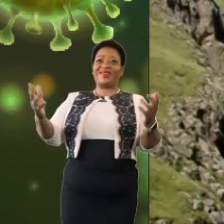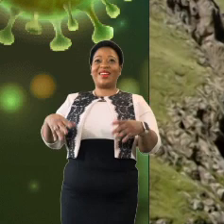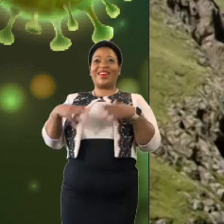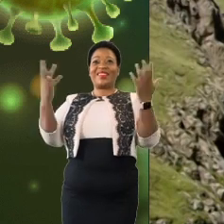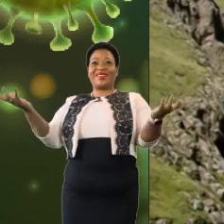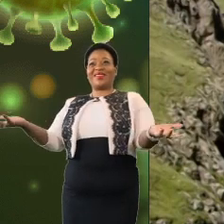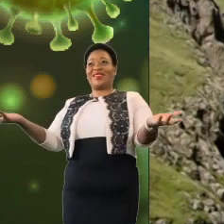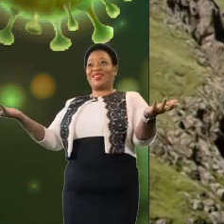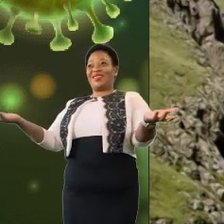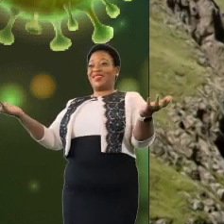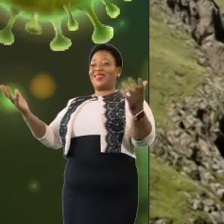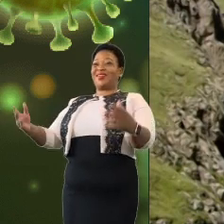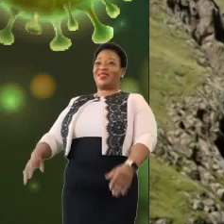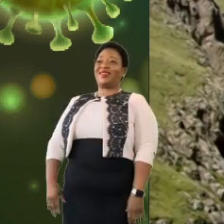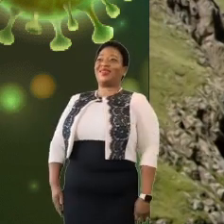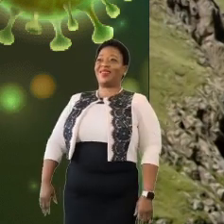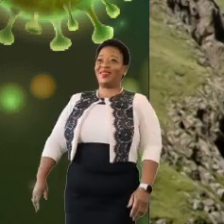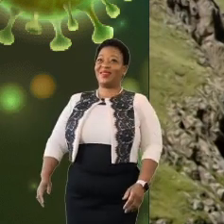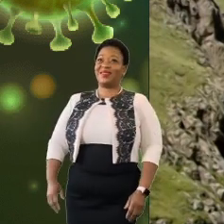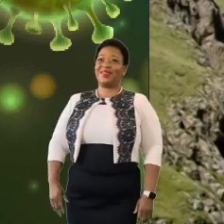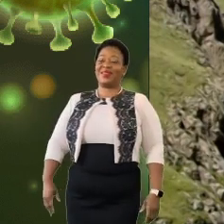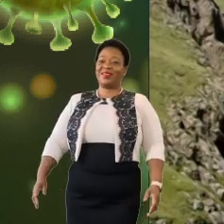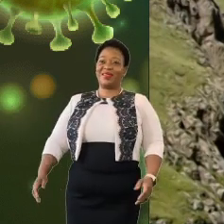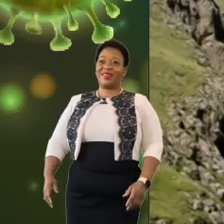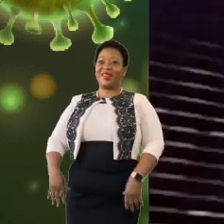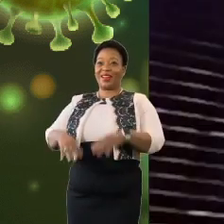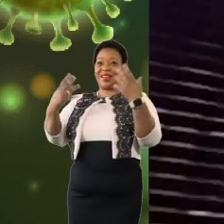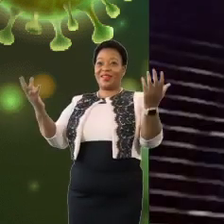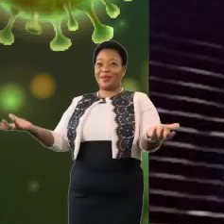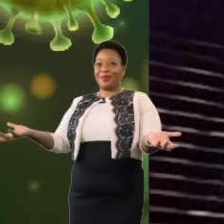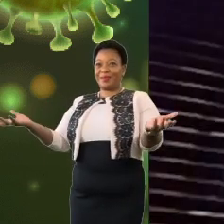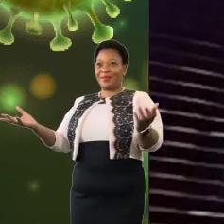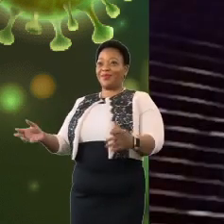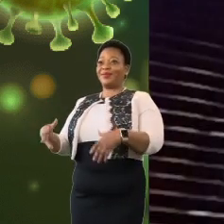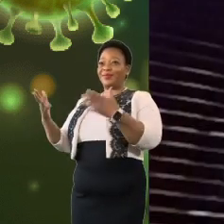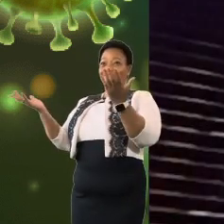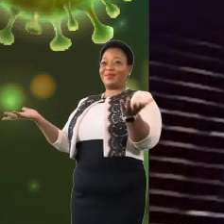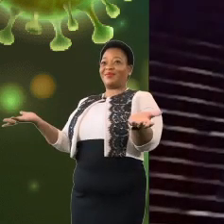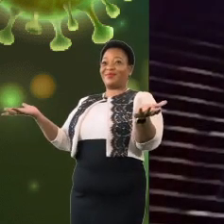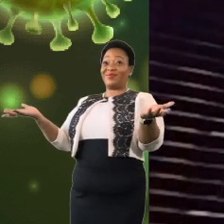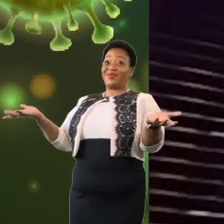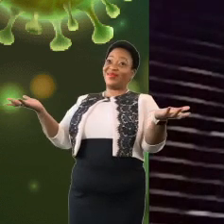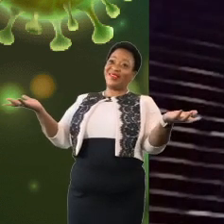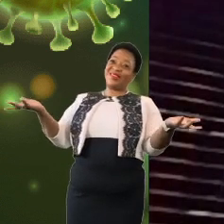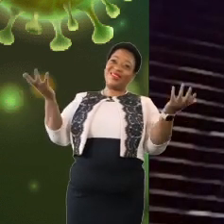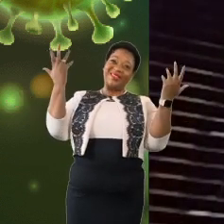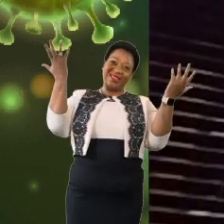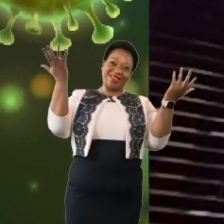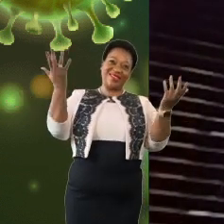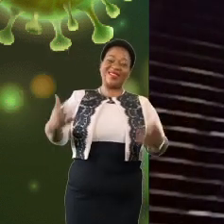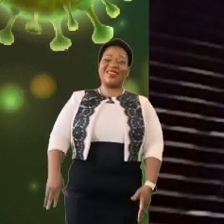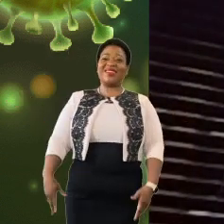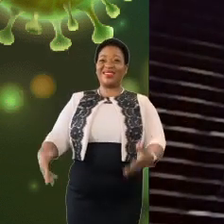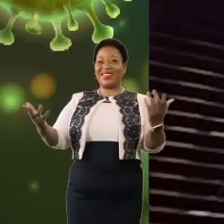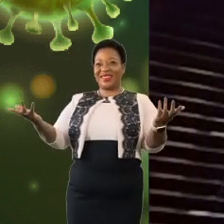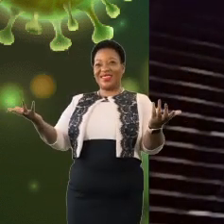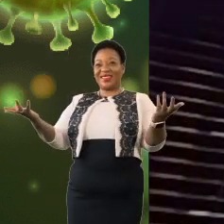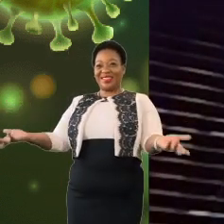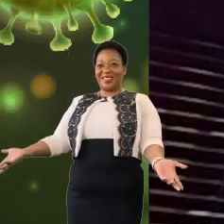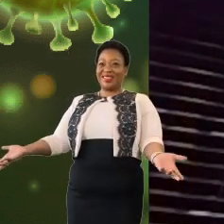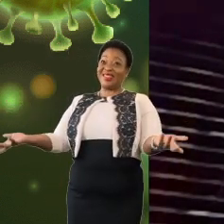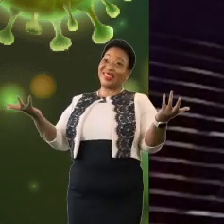MEC, I think over to you with that. Thank you very much, Frikkie, and to all the panel